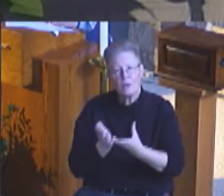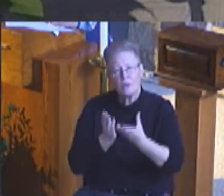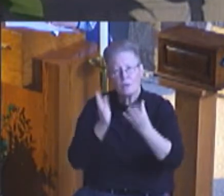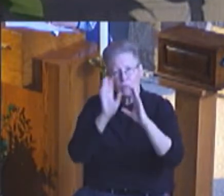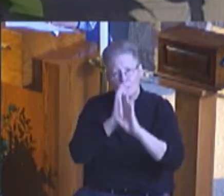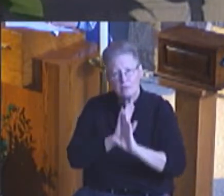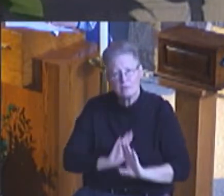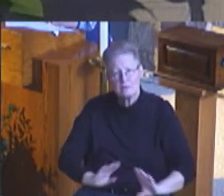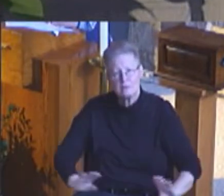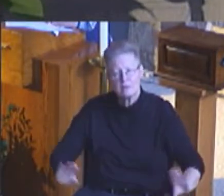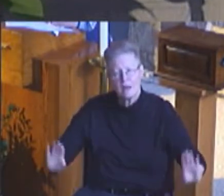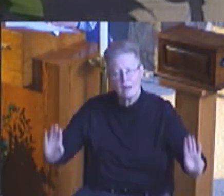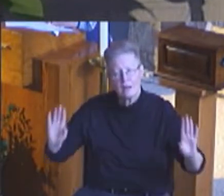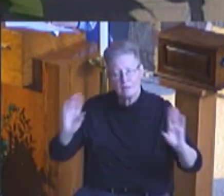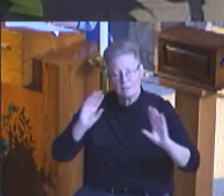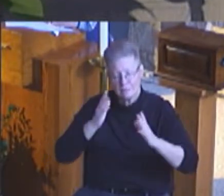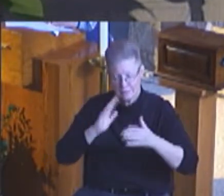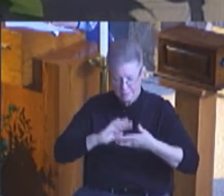silence.